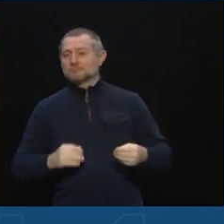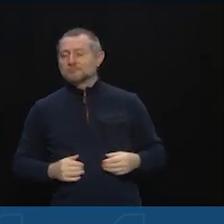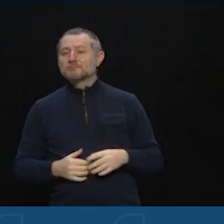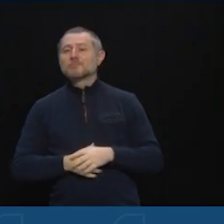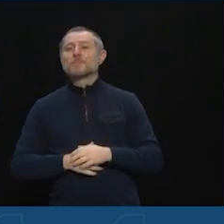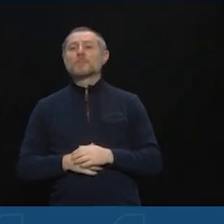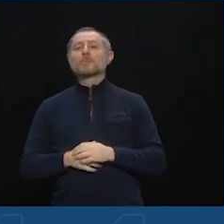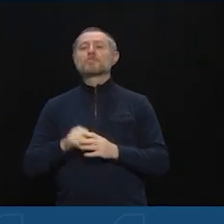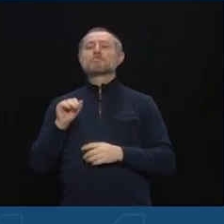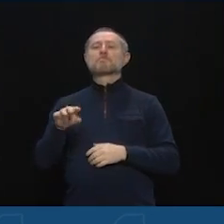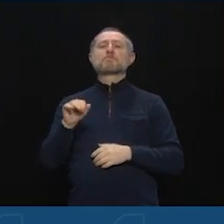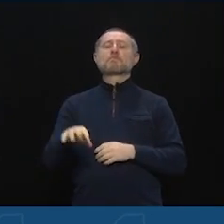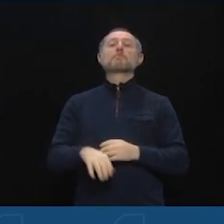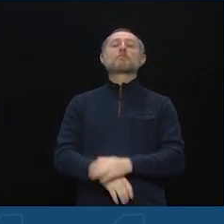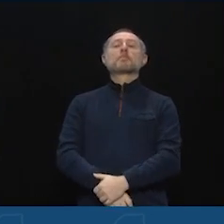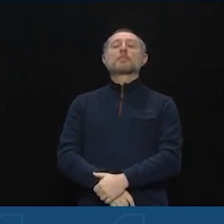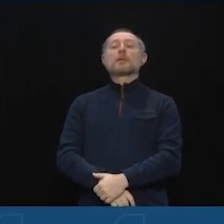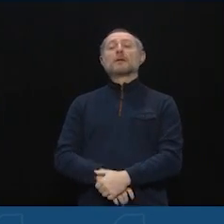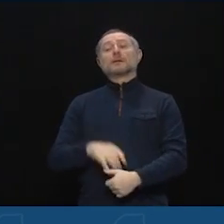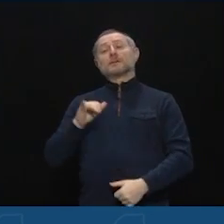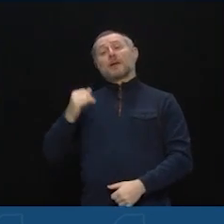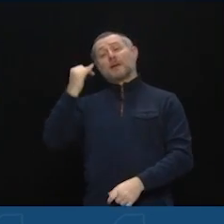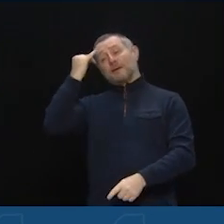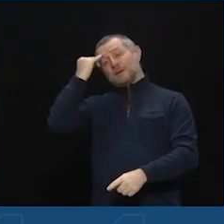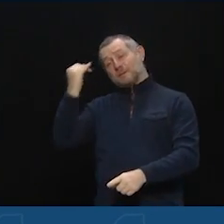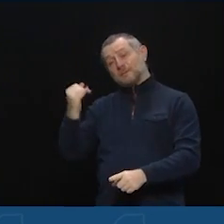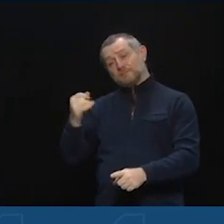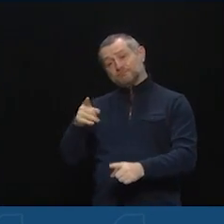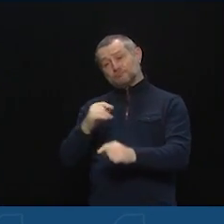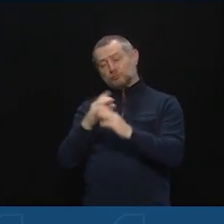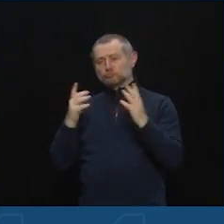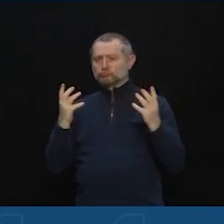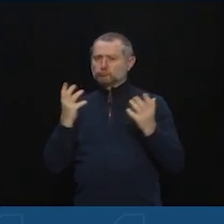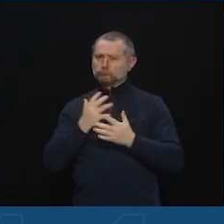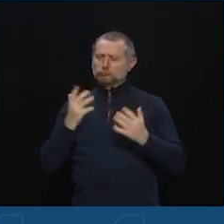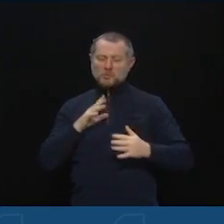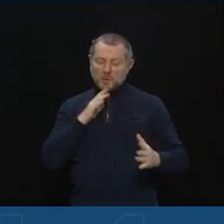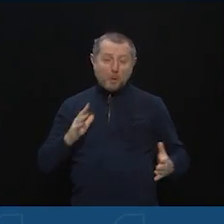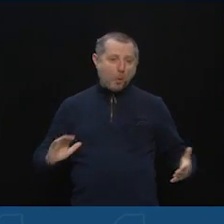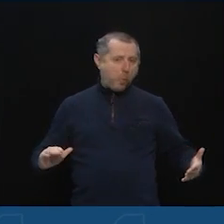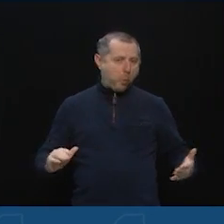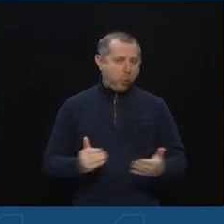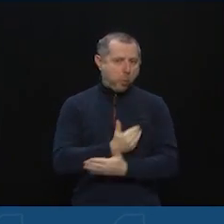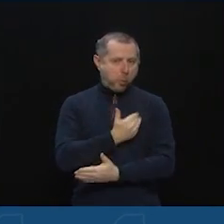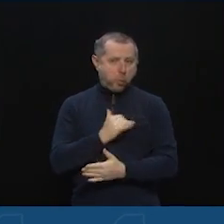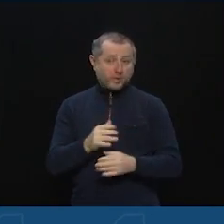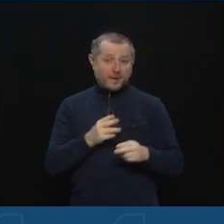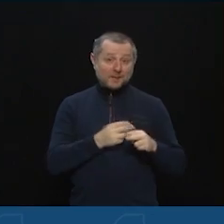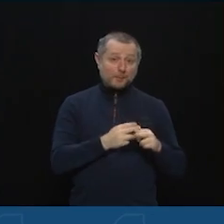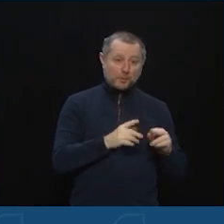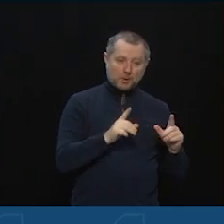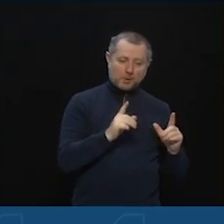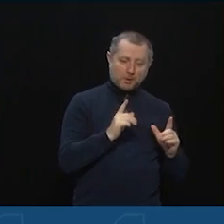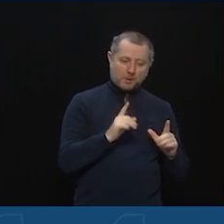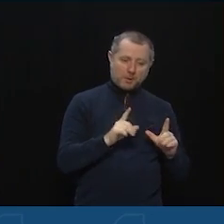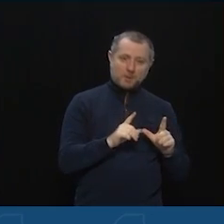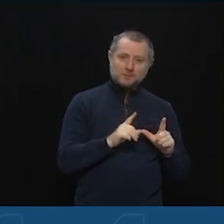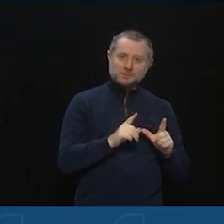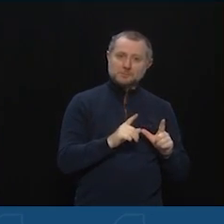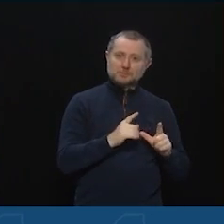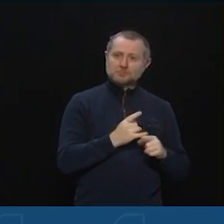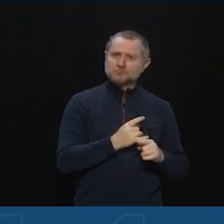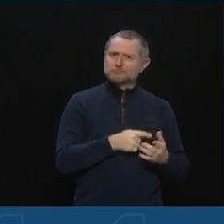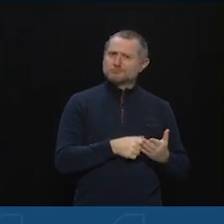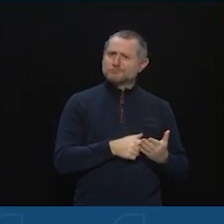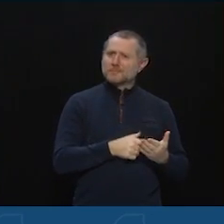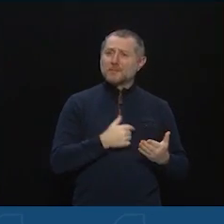it was not a groundbreaking idea to have temporary liquor licenses for bars and restaurants in New York City. In fact, upstate